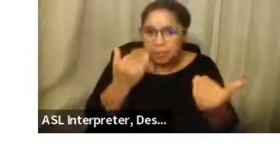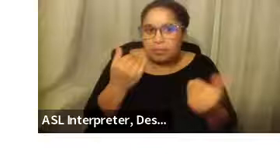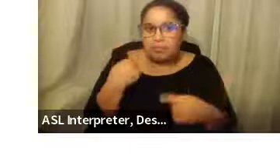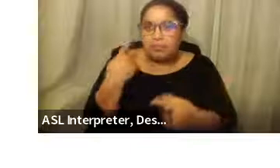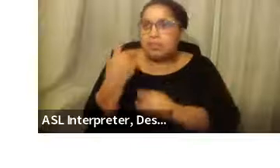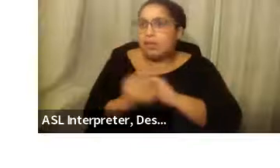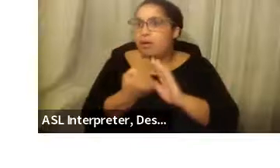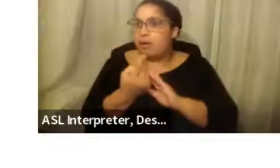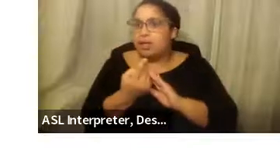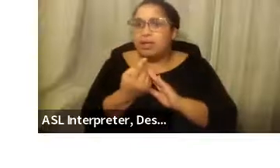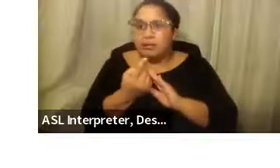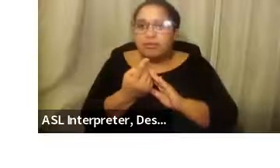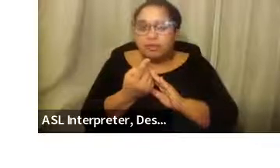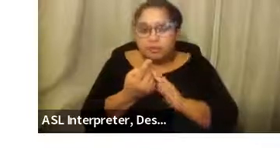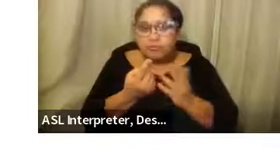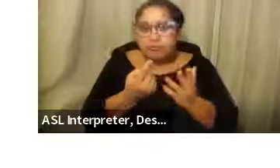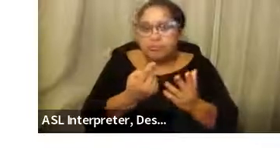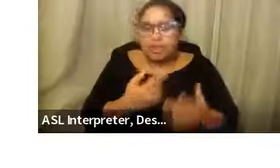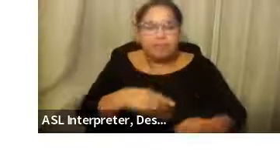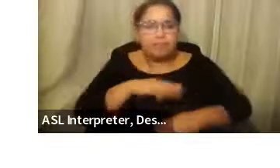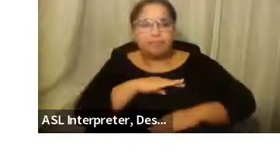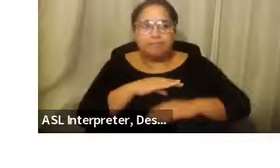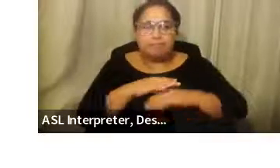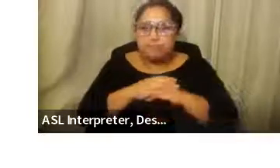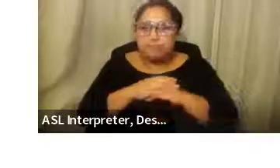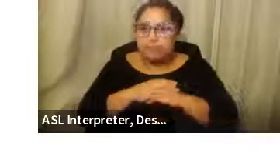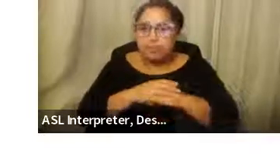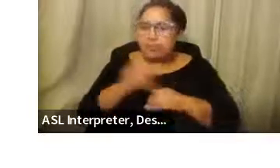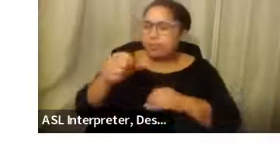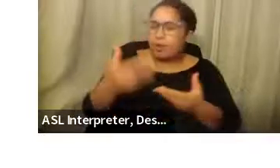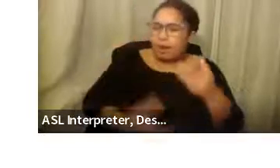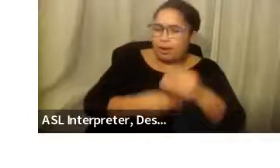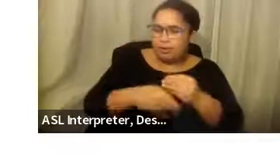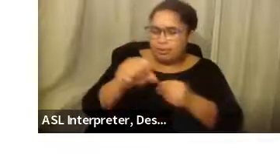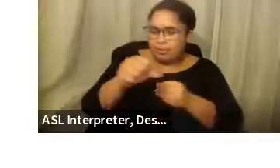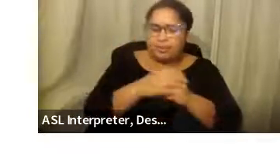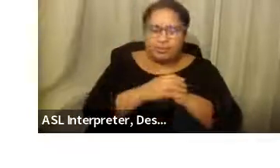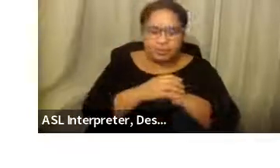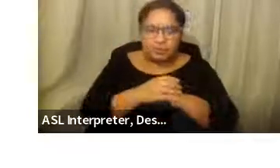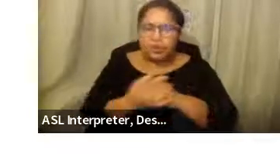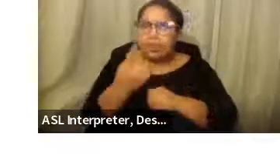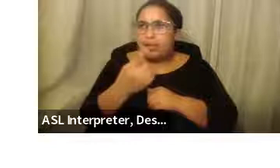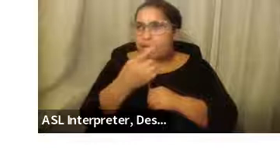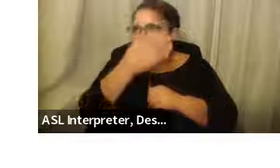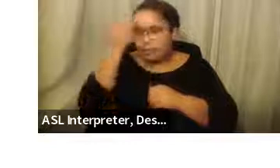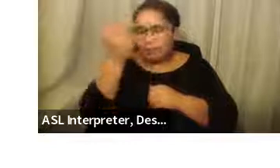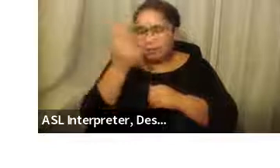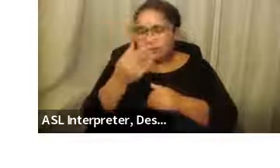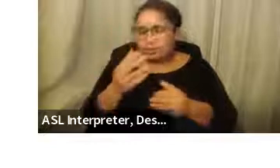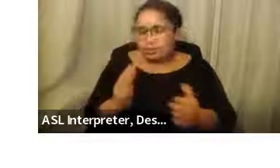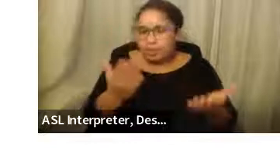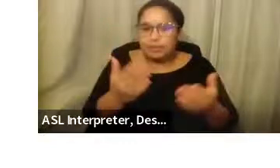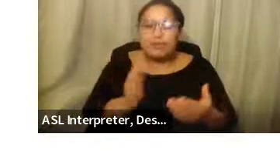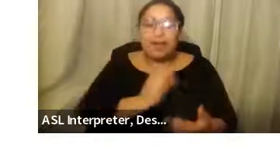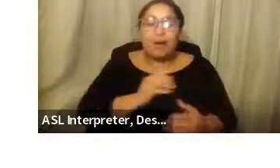is there anything else that you would like to add? There is actually. One thing that I failed to mention is our